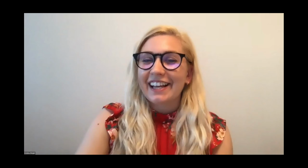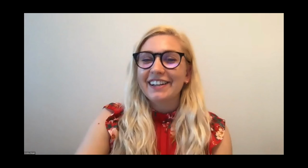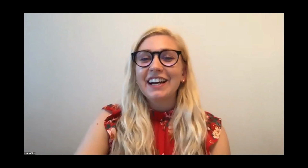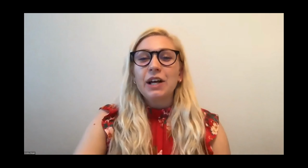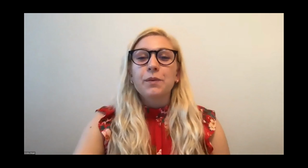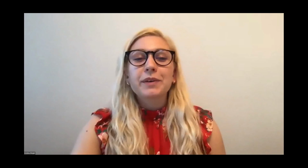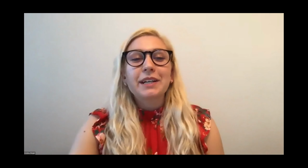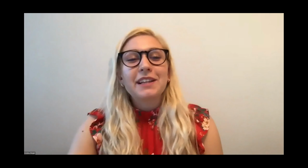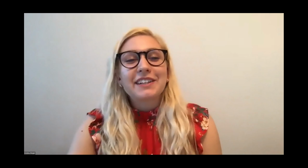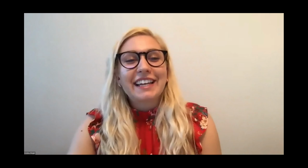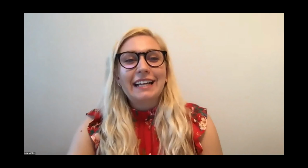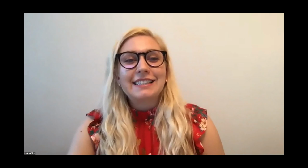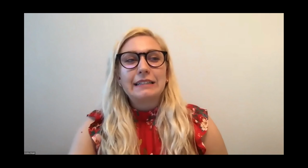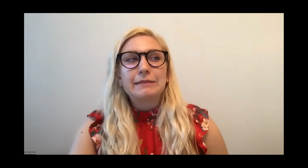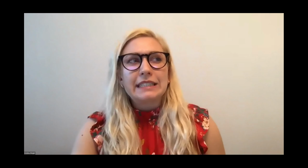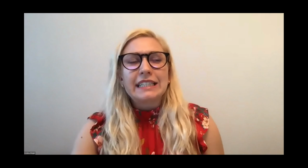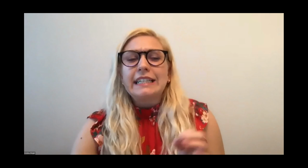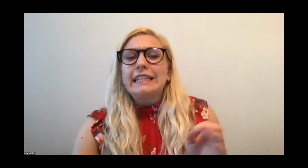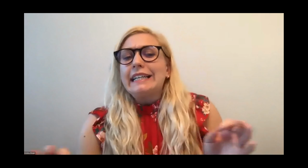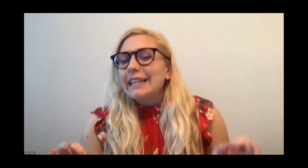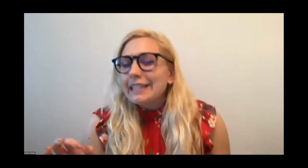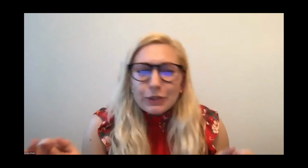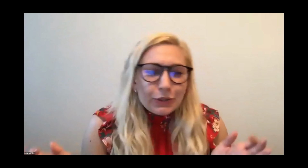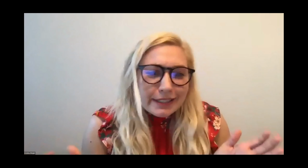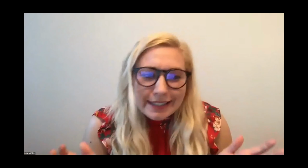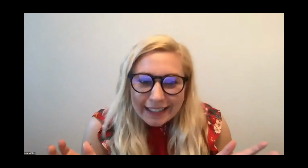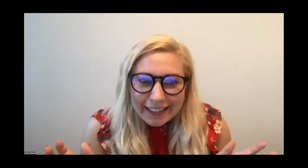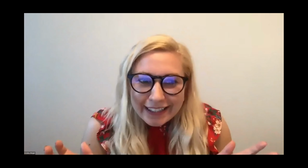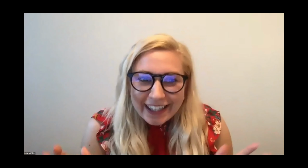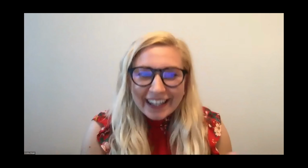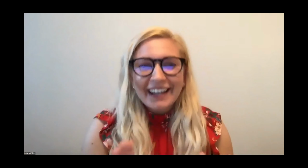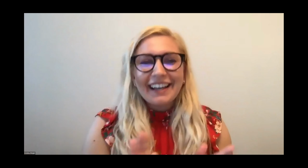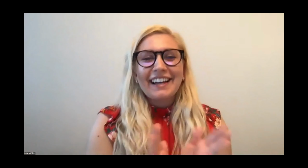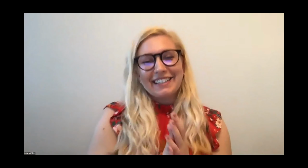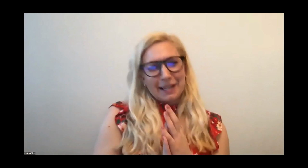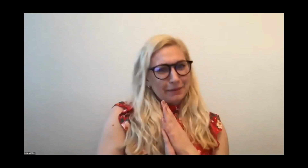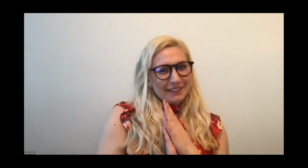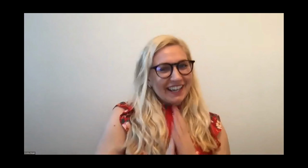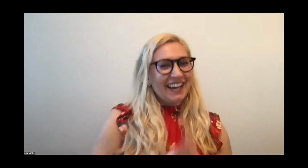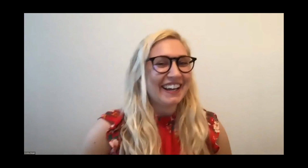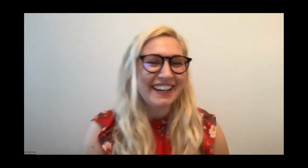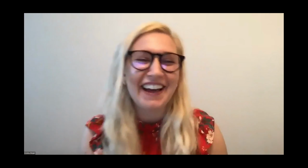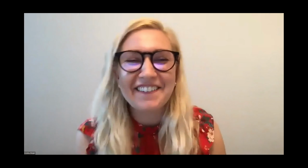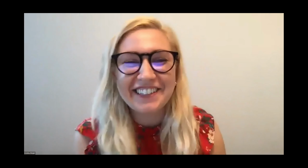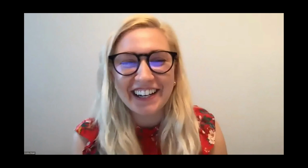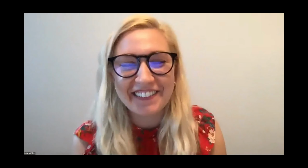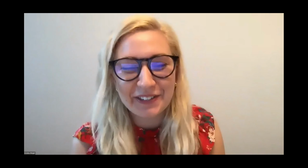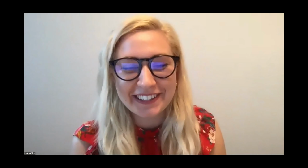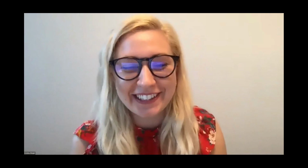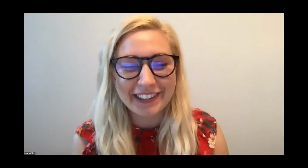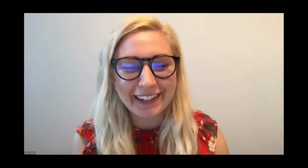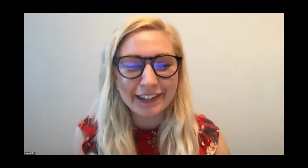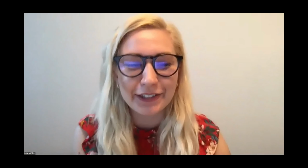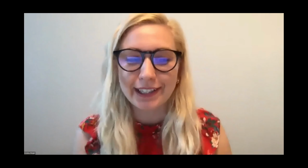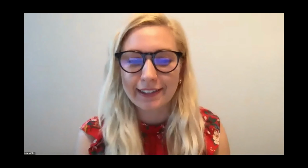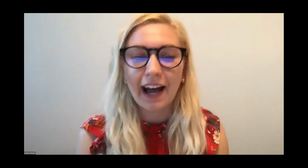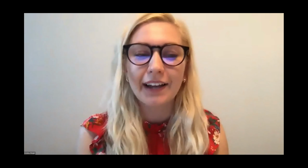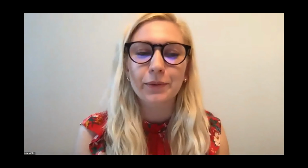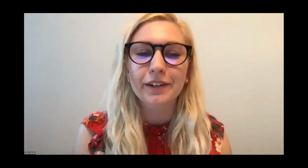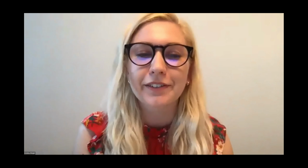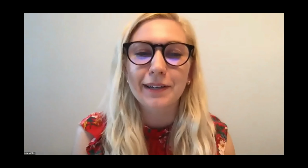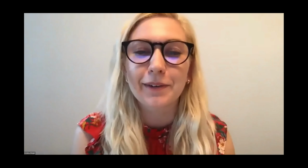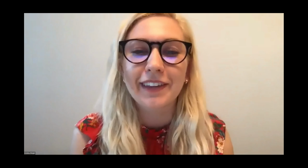little later where we're gonna be looking at some interesting examples of data visualization. Interesting